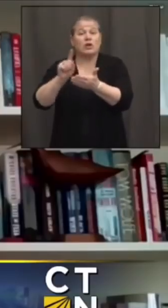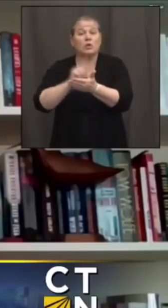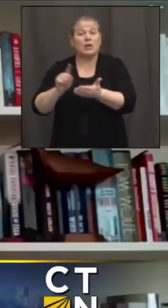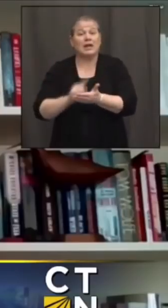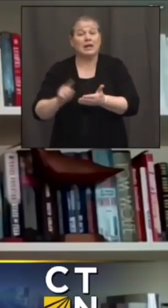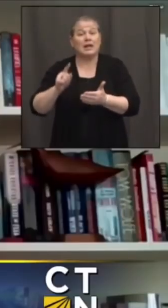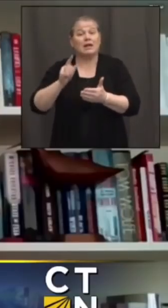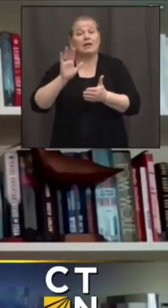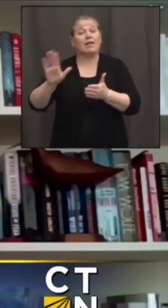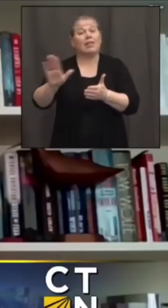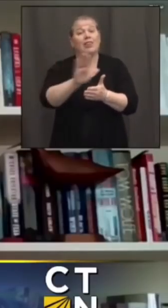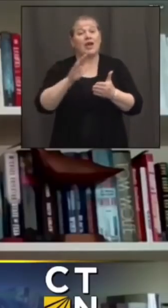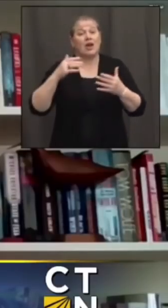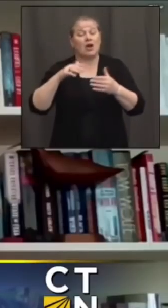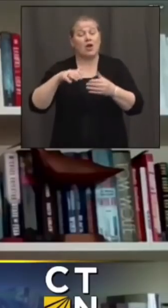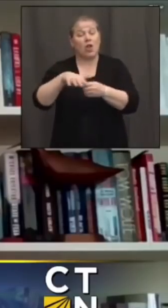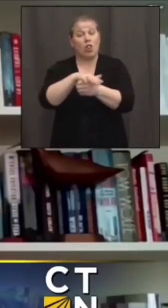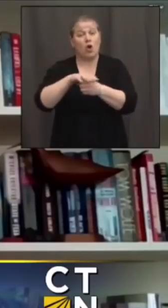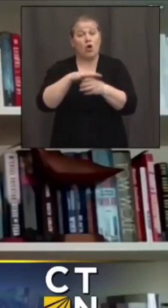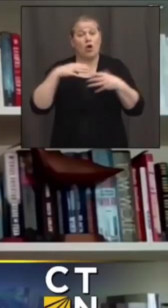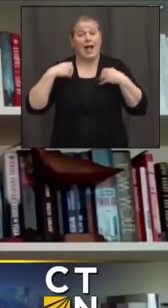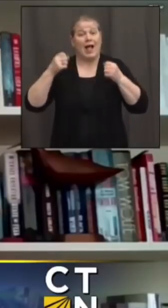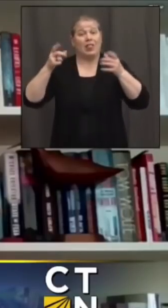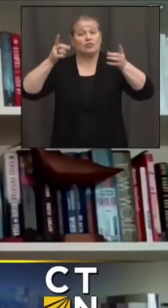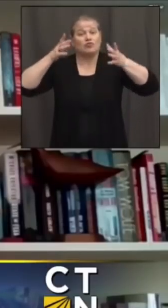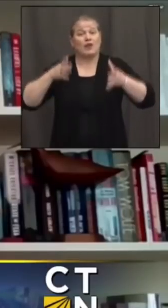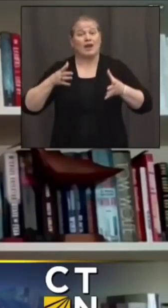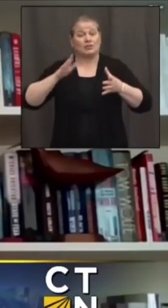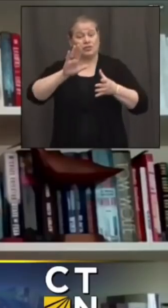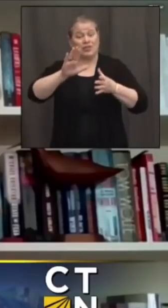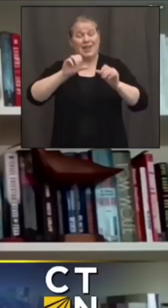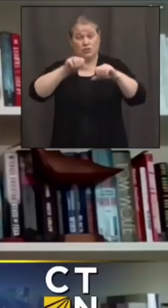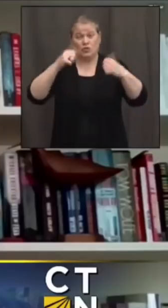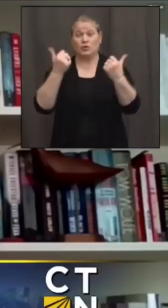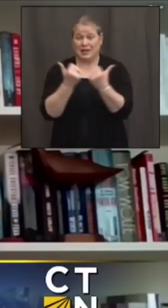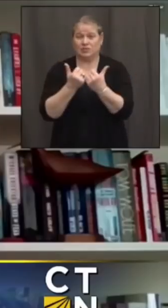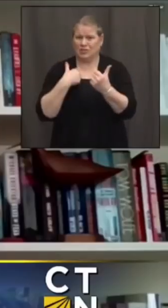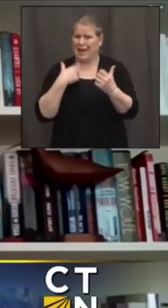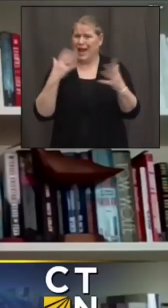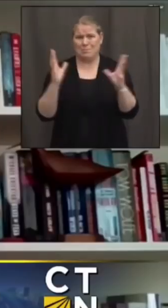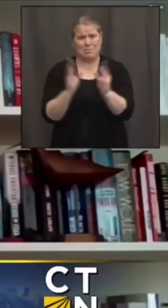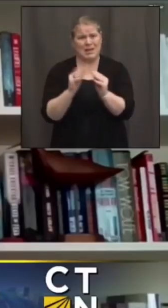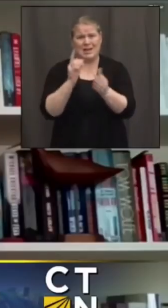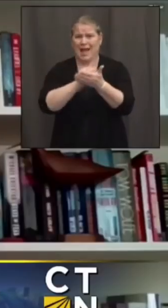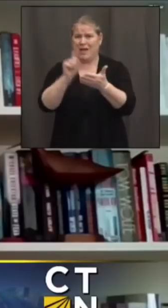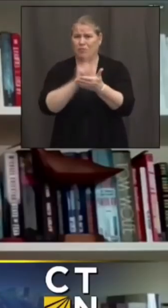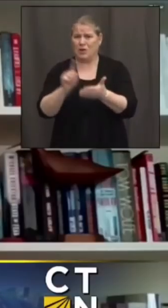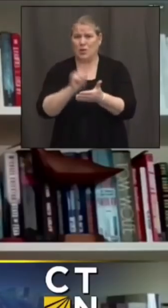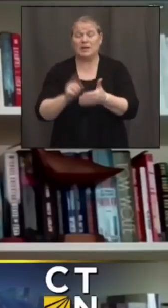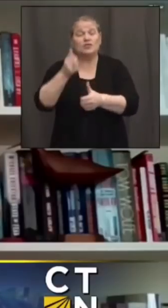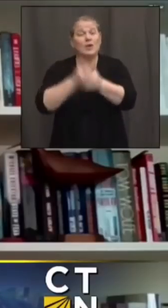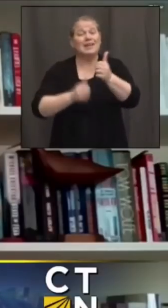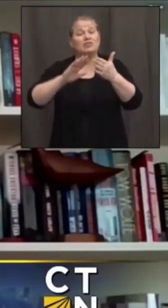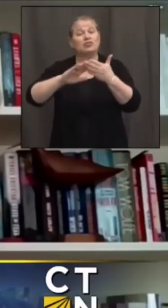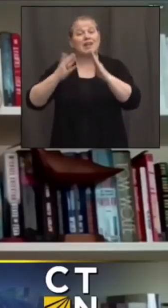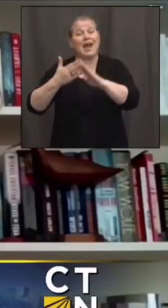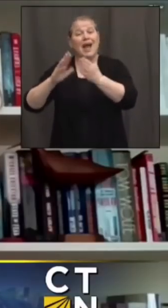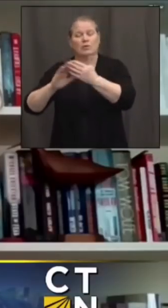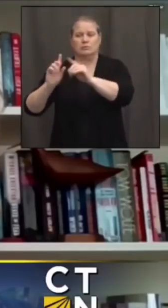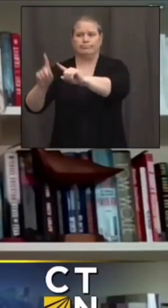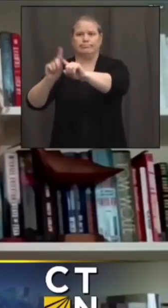Association of Local Health Directors. And so it's kind of tailored from town to town. In the case of Bridgeport, as I